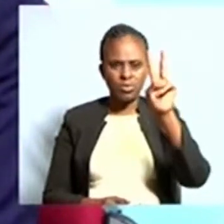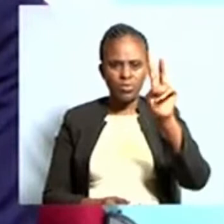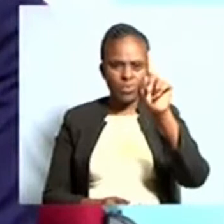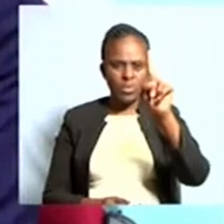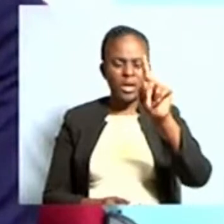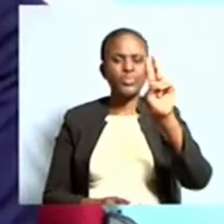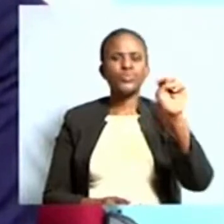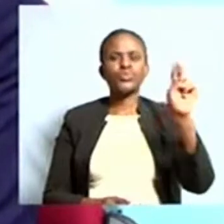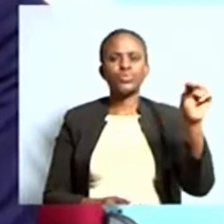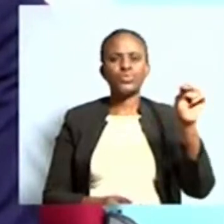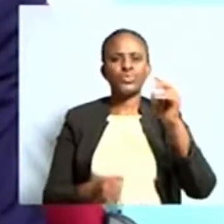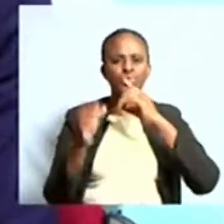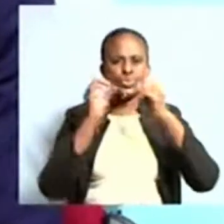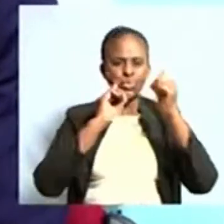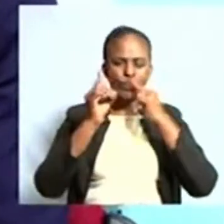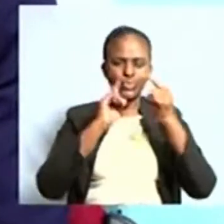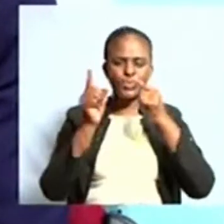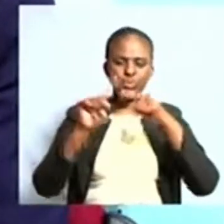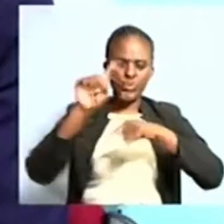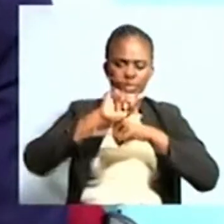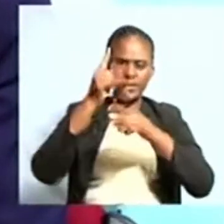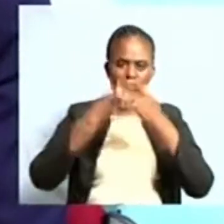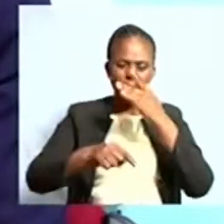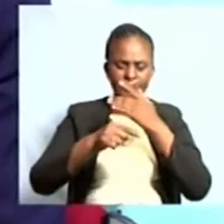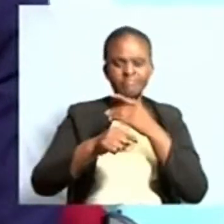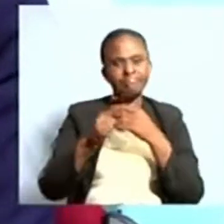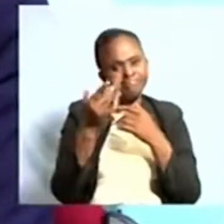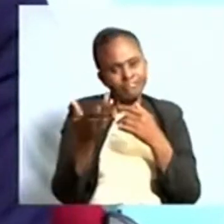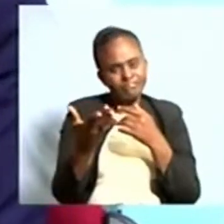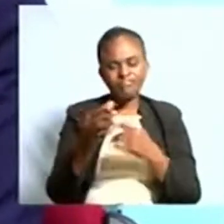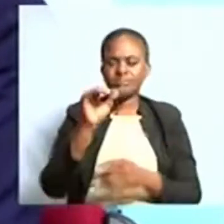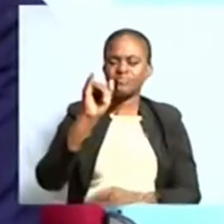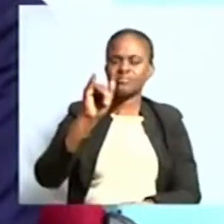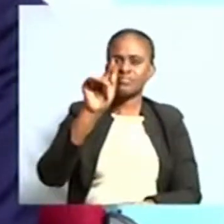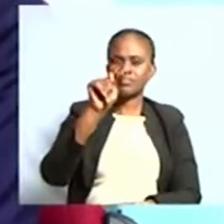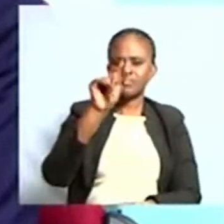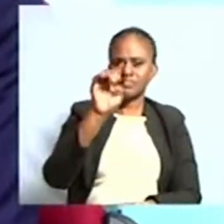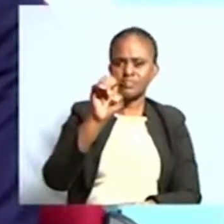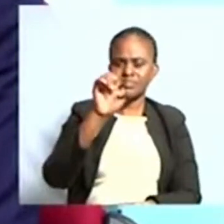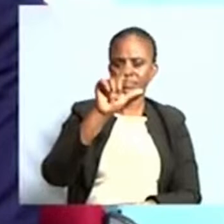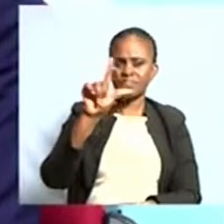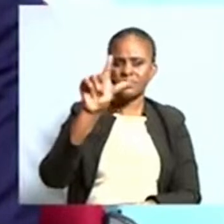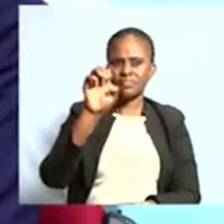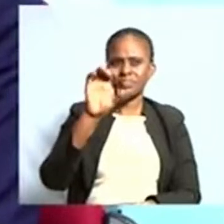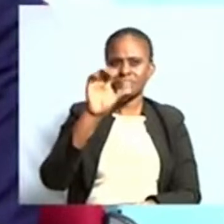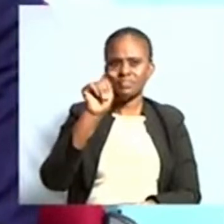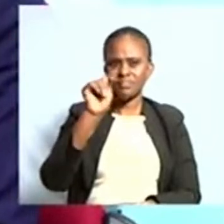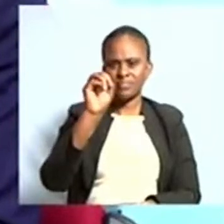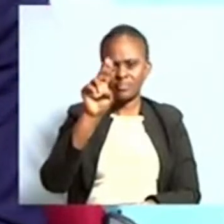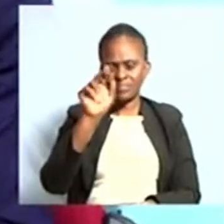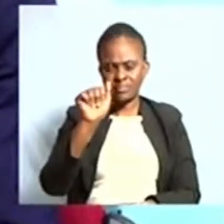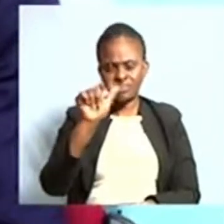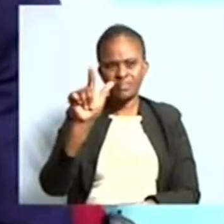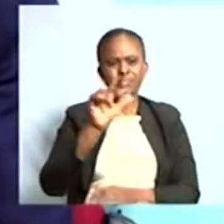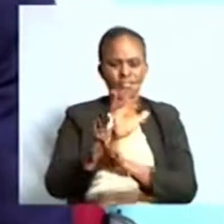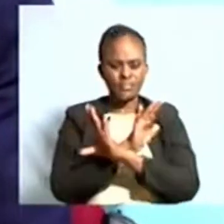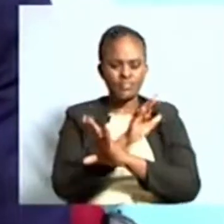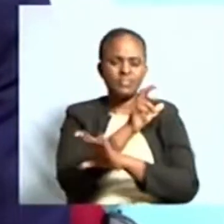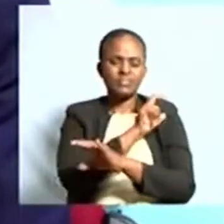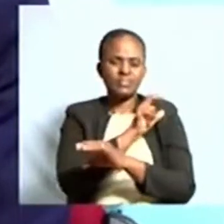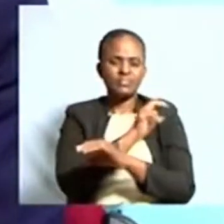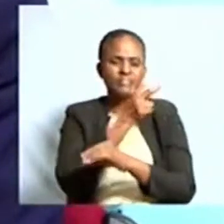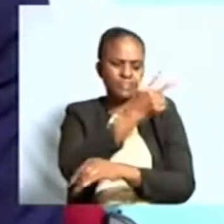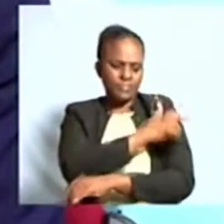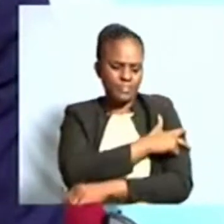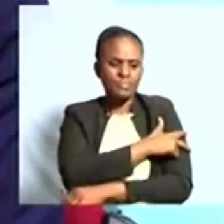832-122. Topic of discussion is intellectual property unit of the Zambia Police Service, and Sergeant Chanda is with